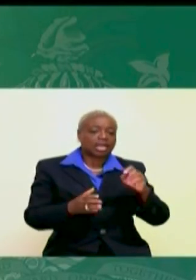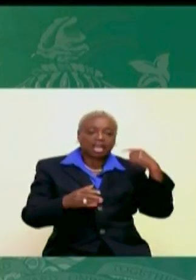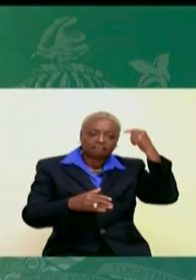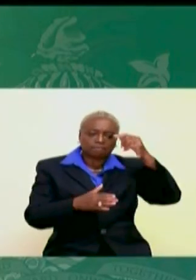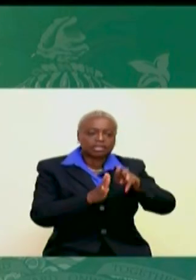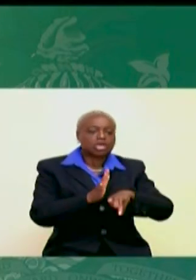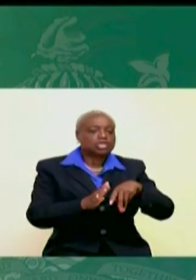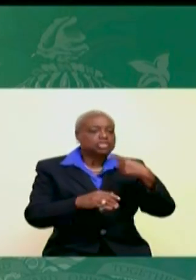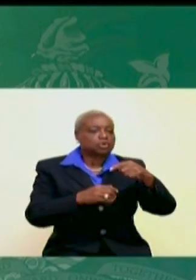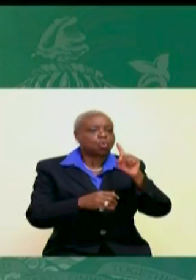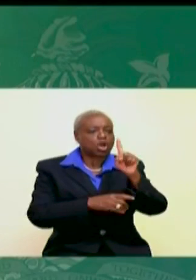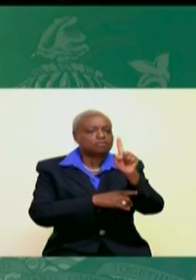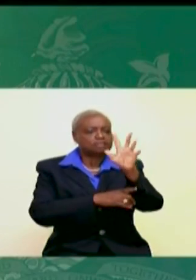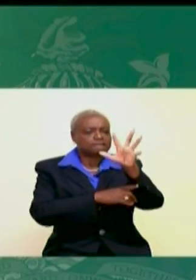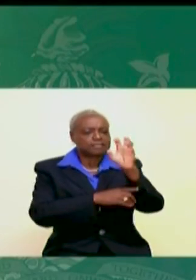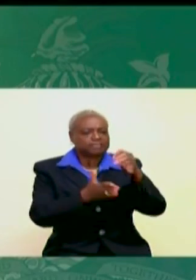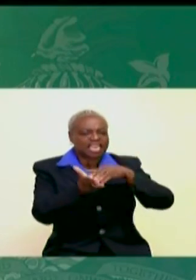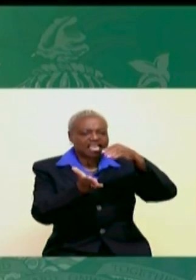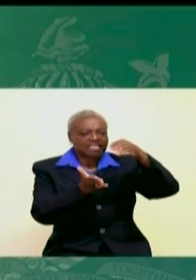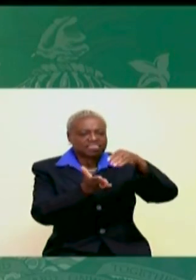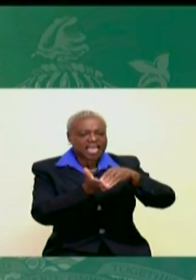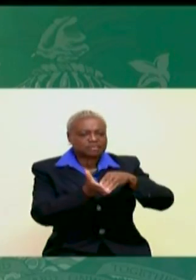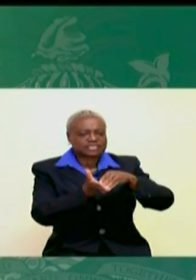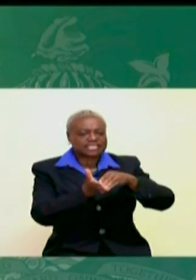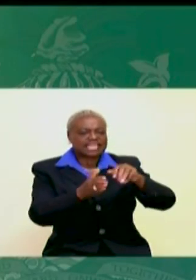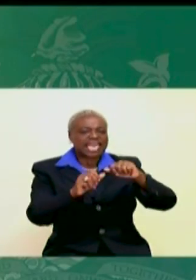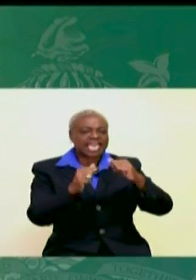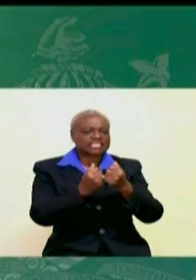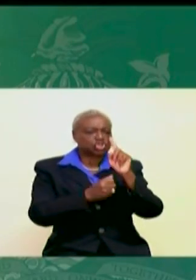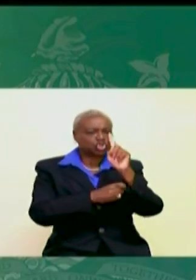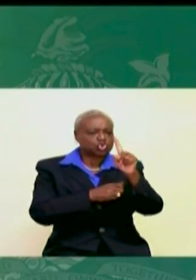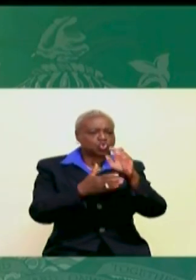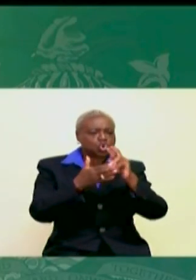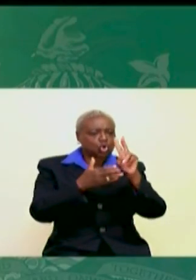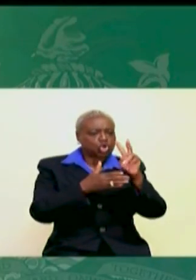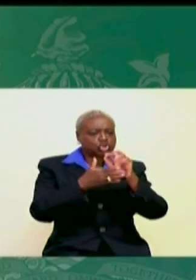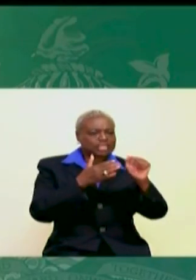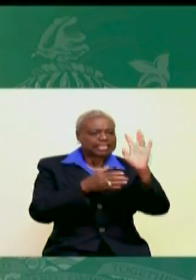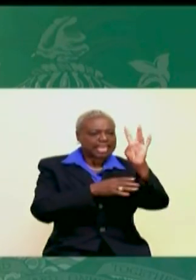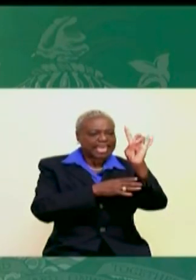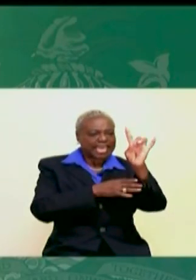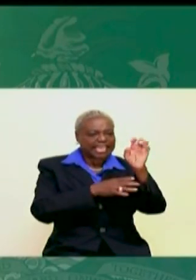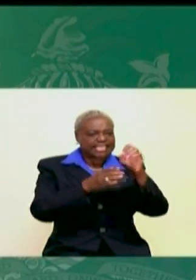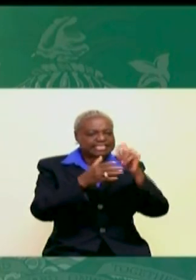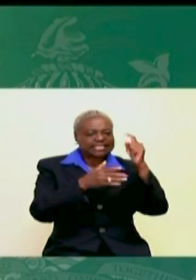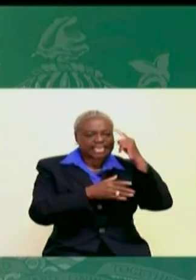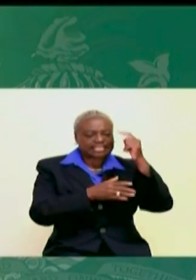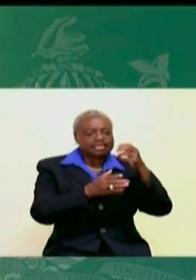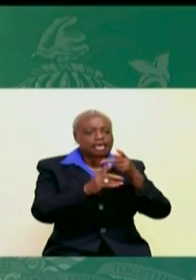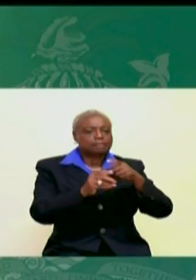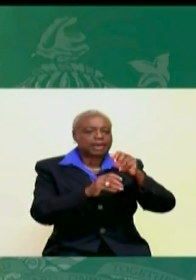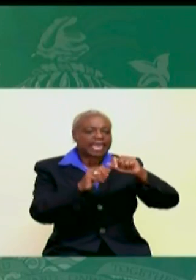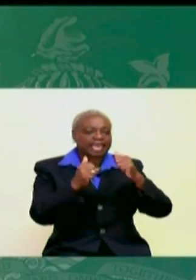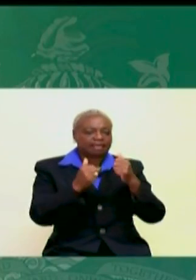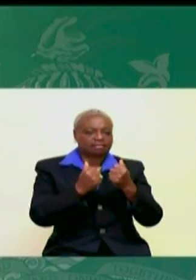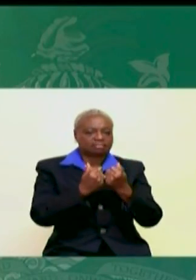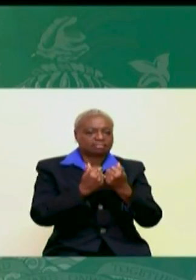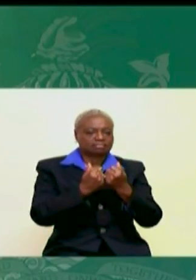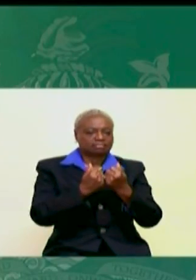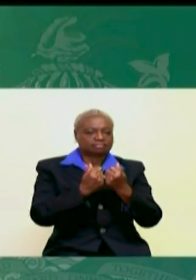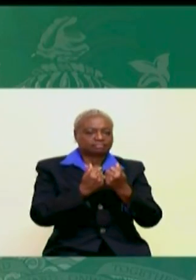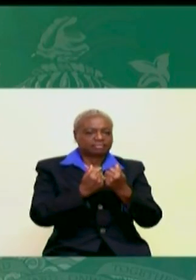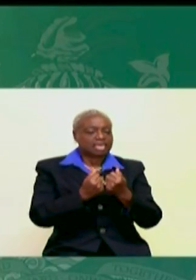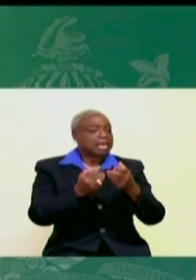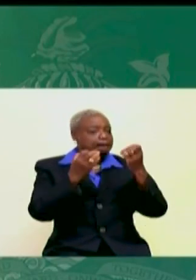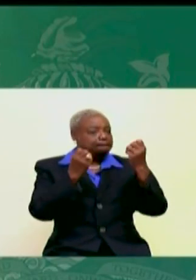150,000 acres at $2.80 an acre. Yeah, wow. Many of which he later resold